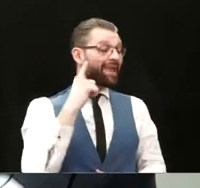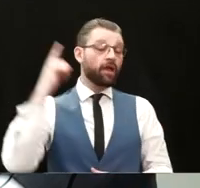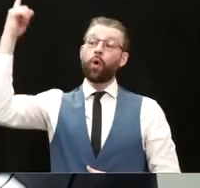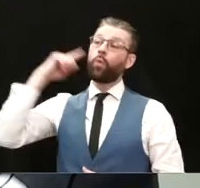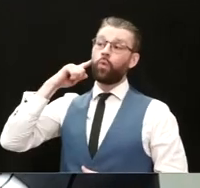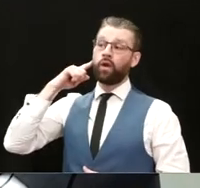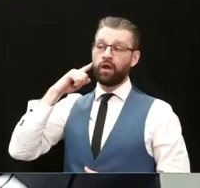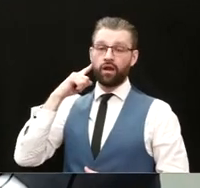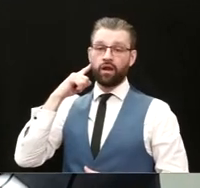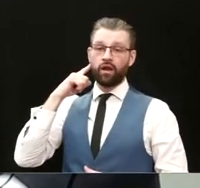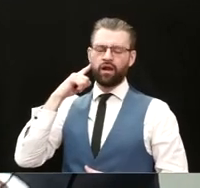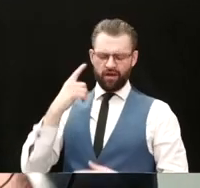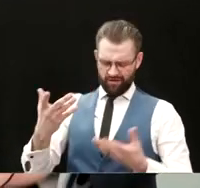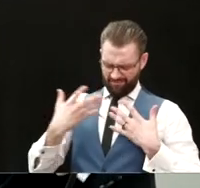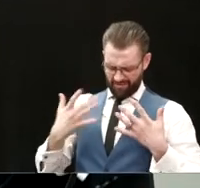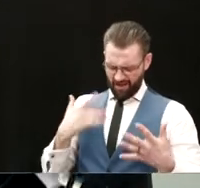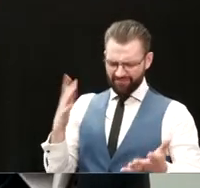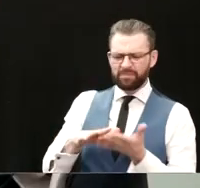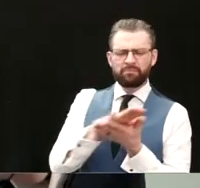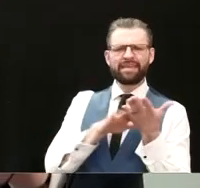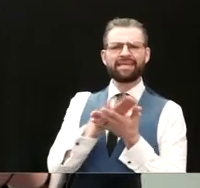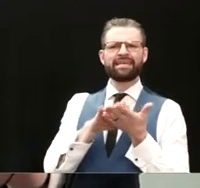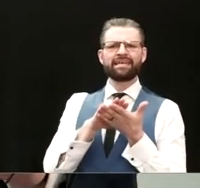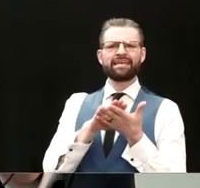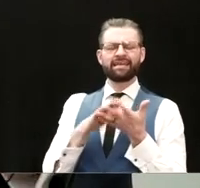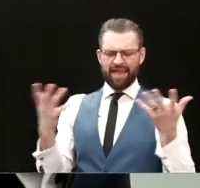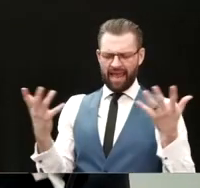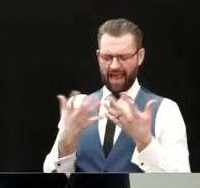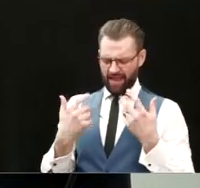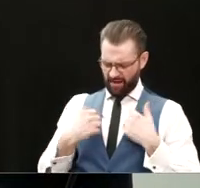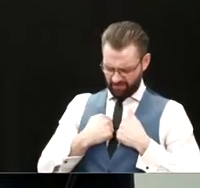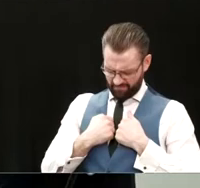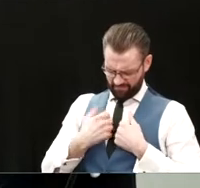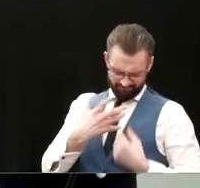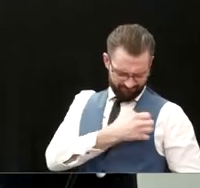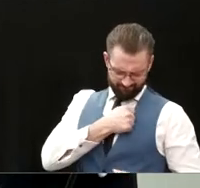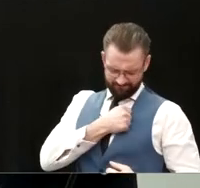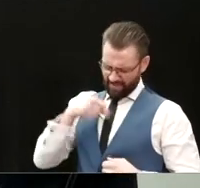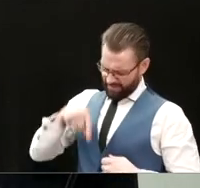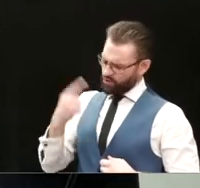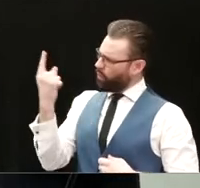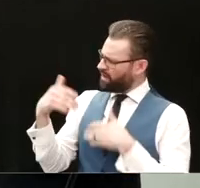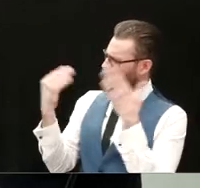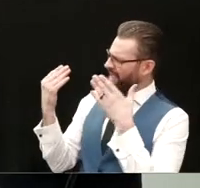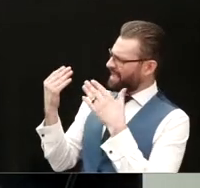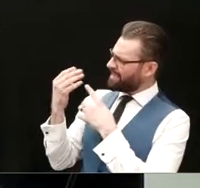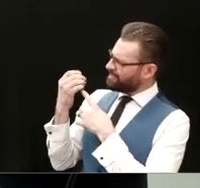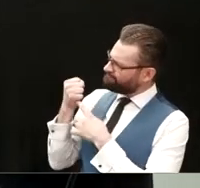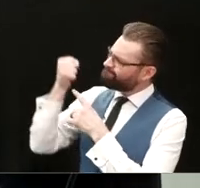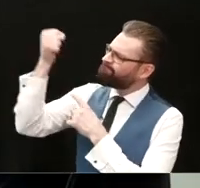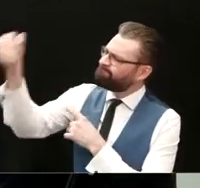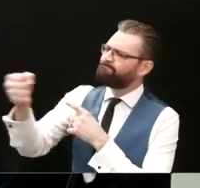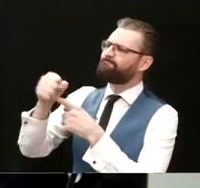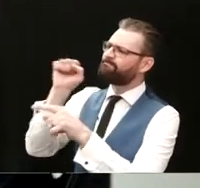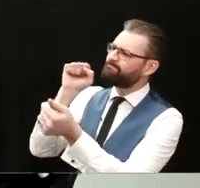lives meaning. It is our calling to carry this one day forward into the future.